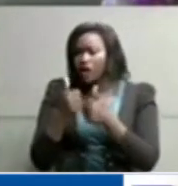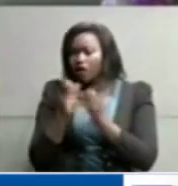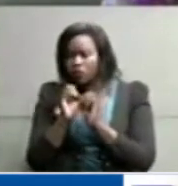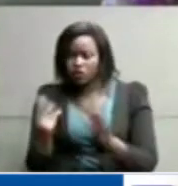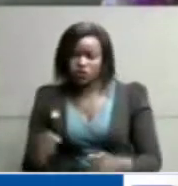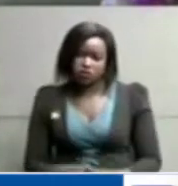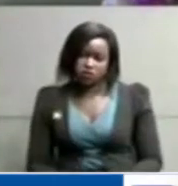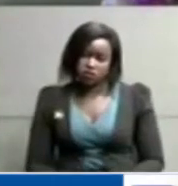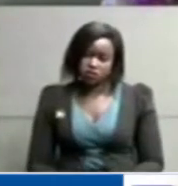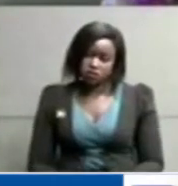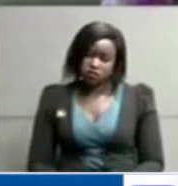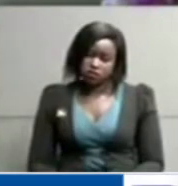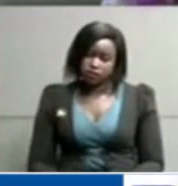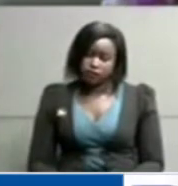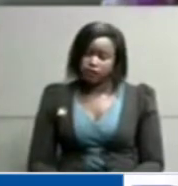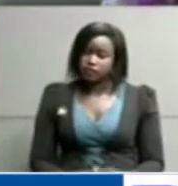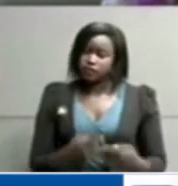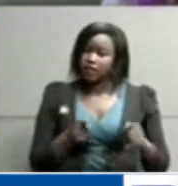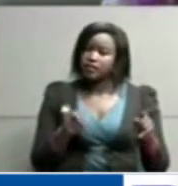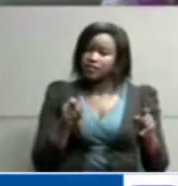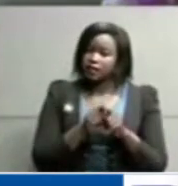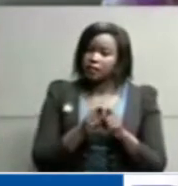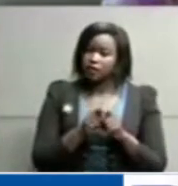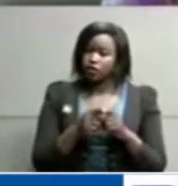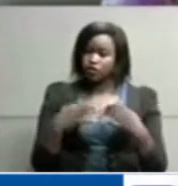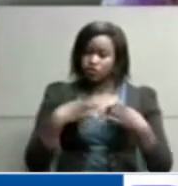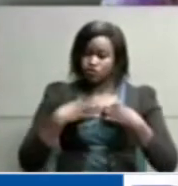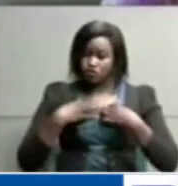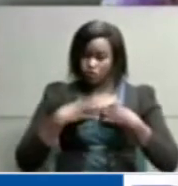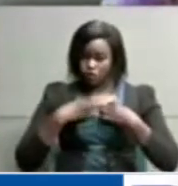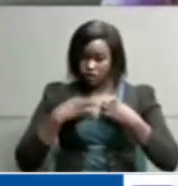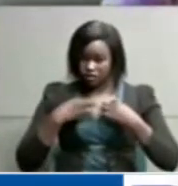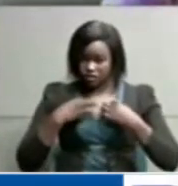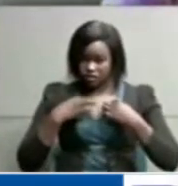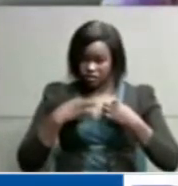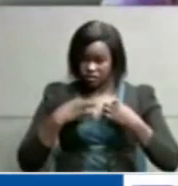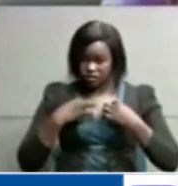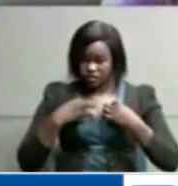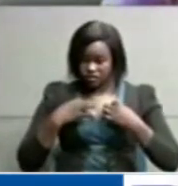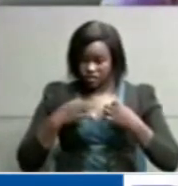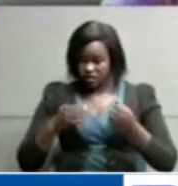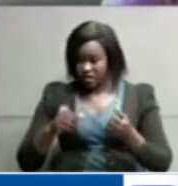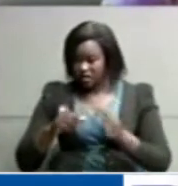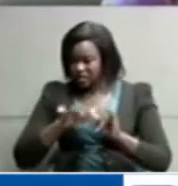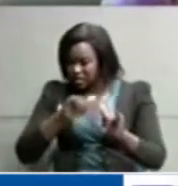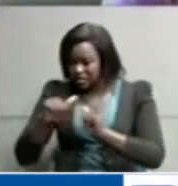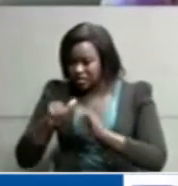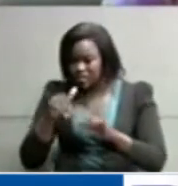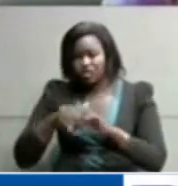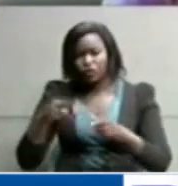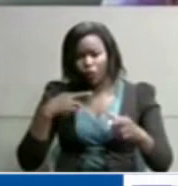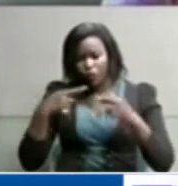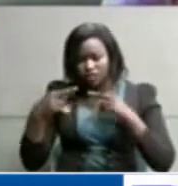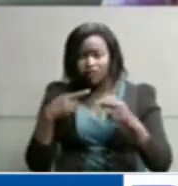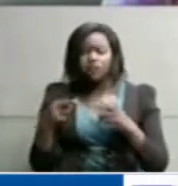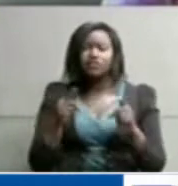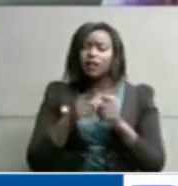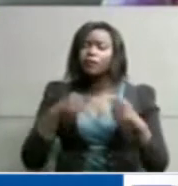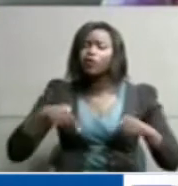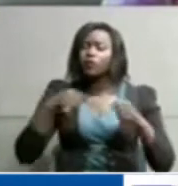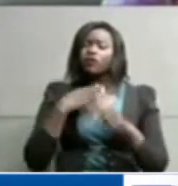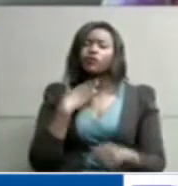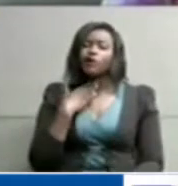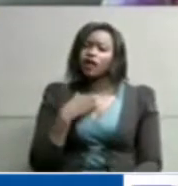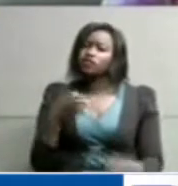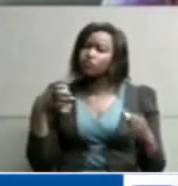But also the clothes they clean from the hotel and the cleaning, we want the workers